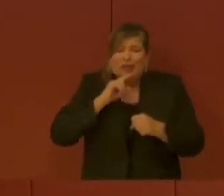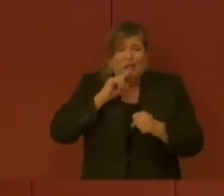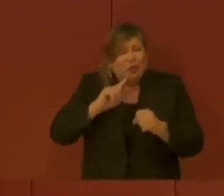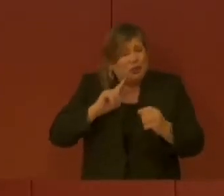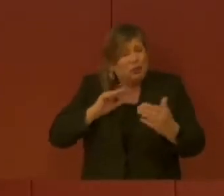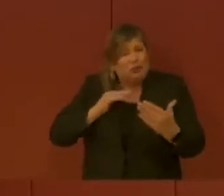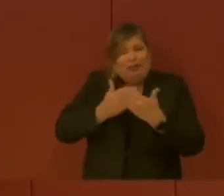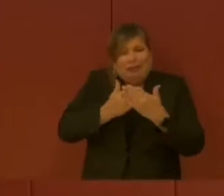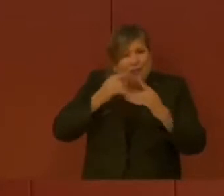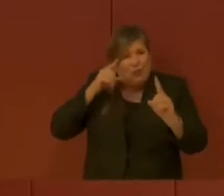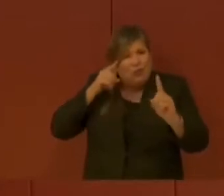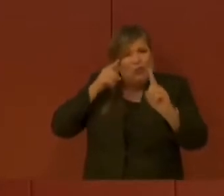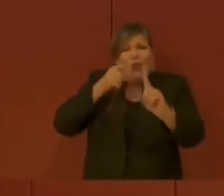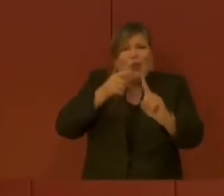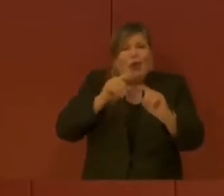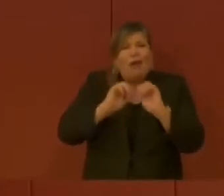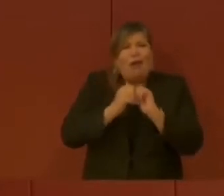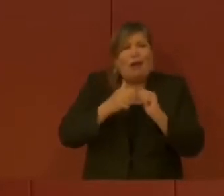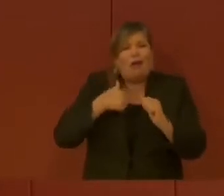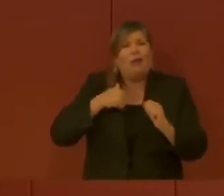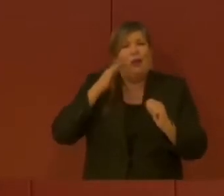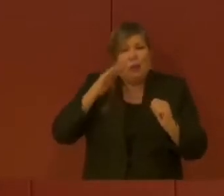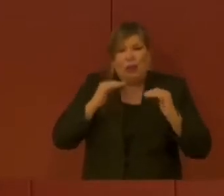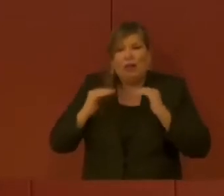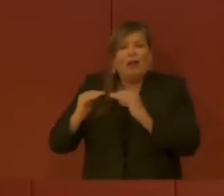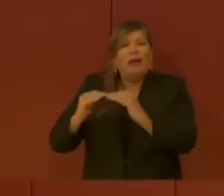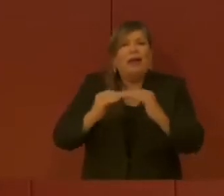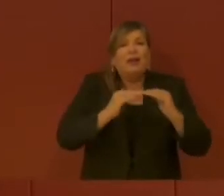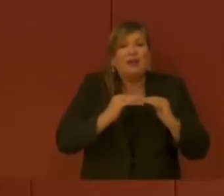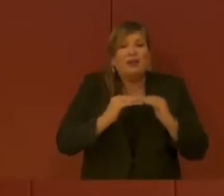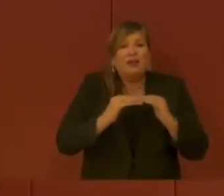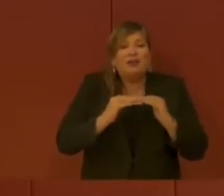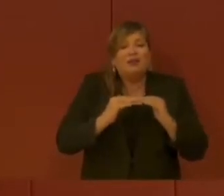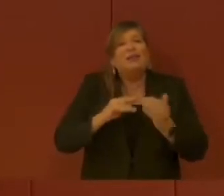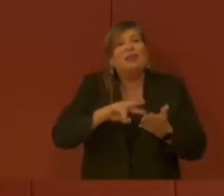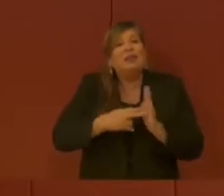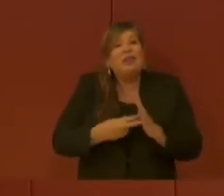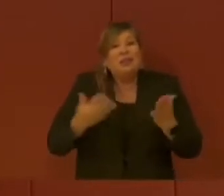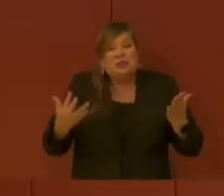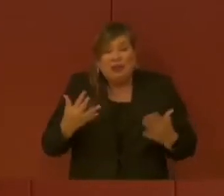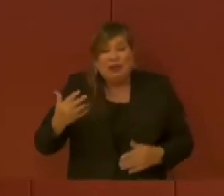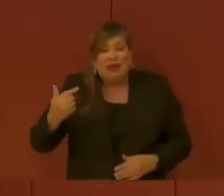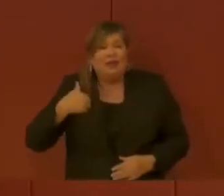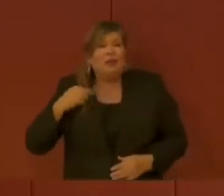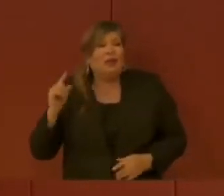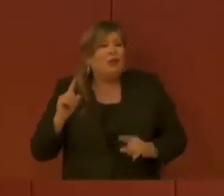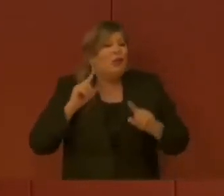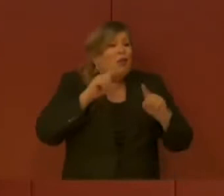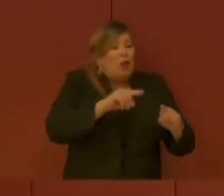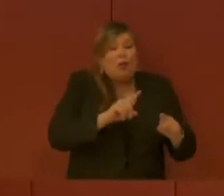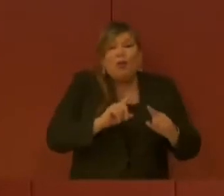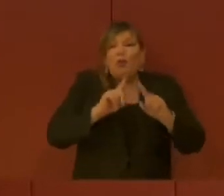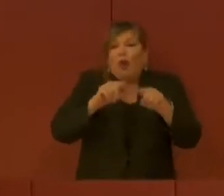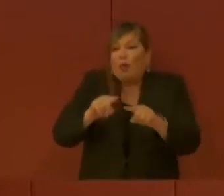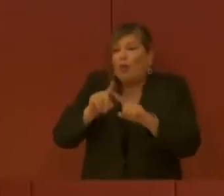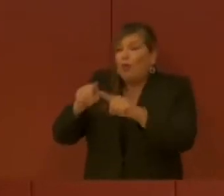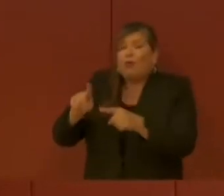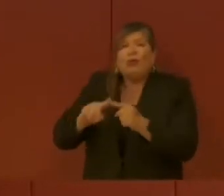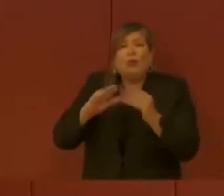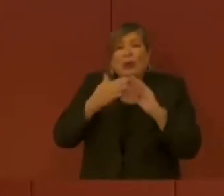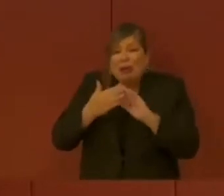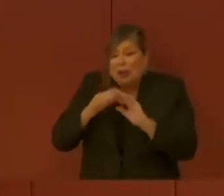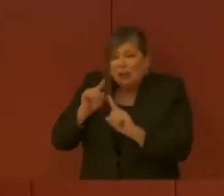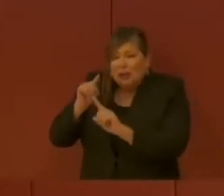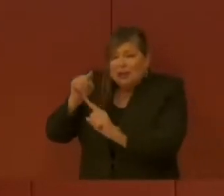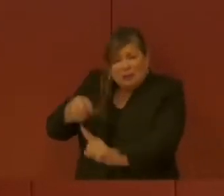milestones and commitments to address the issue of equity by reaching out to communities where they are, not just large mass vaccination sites that